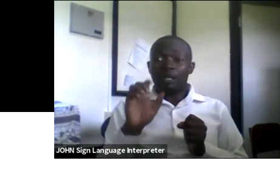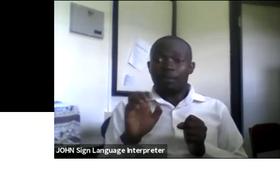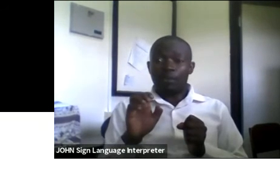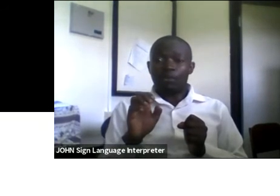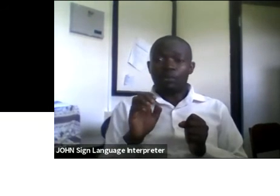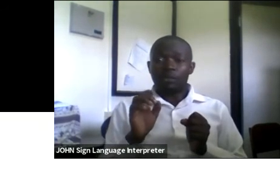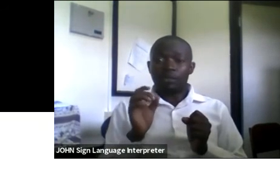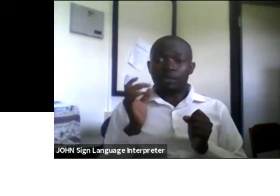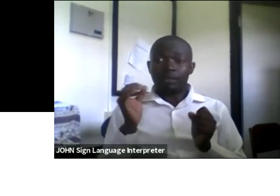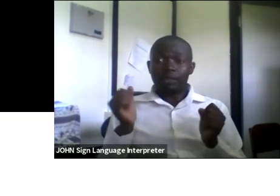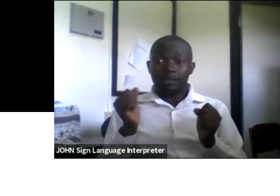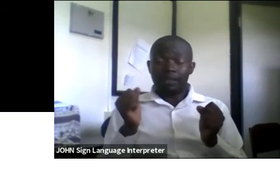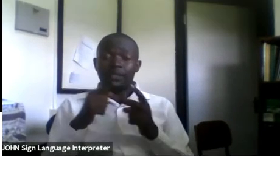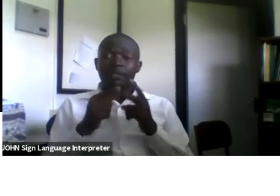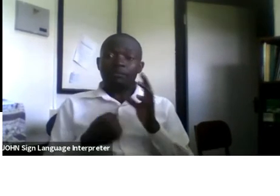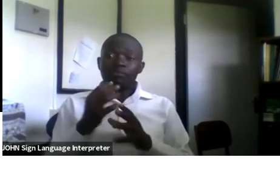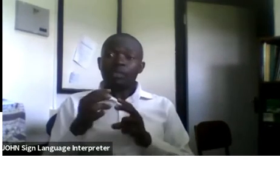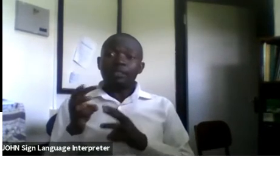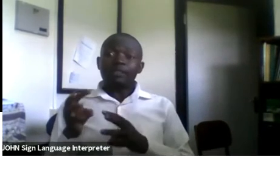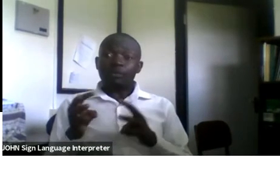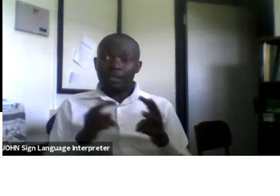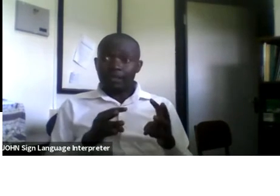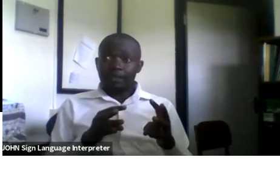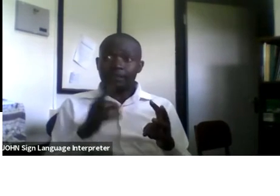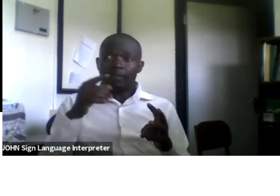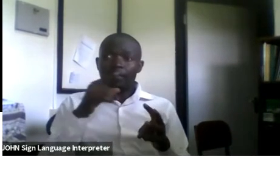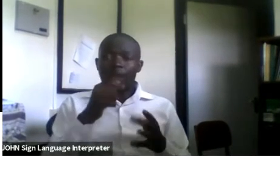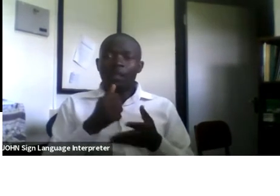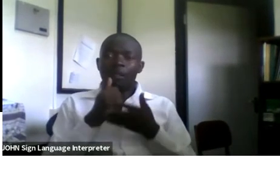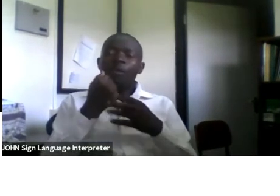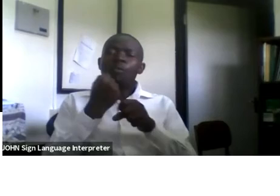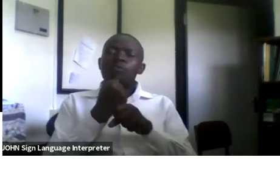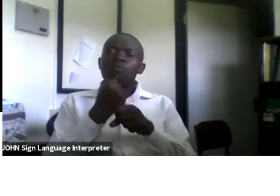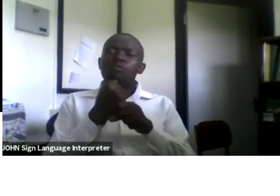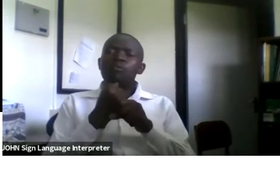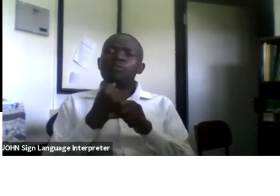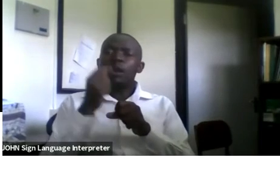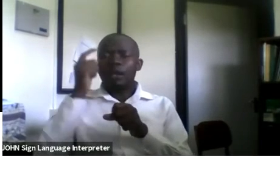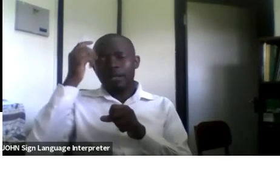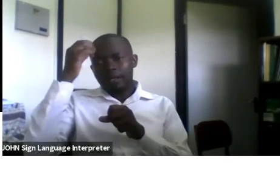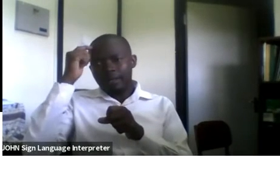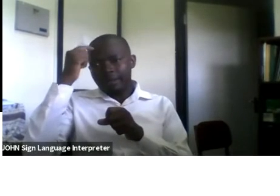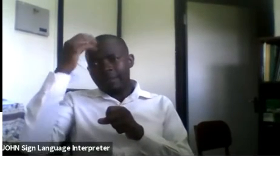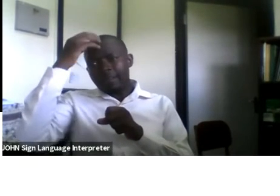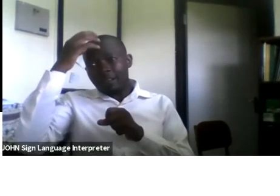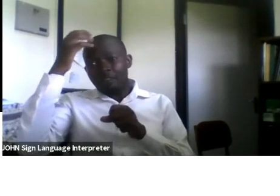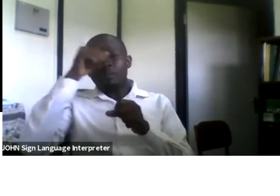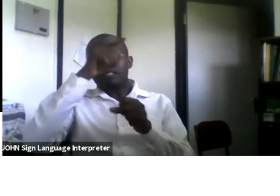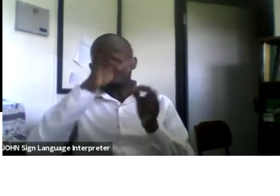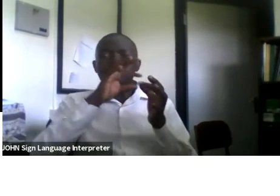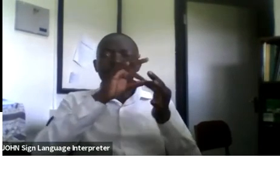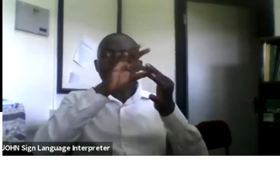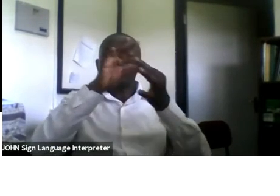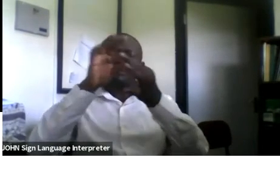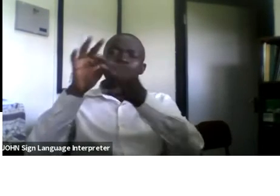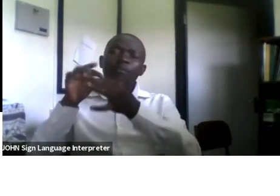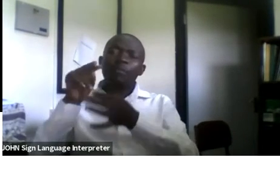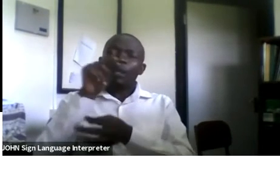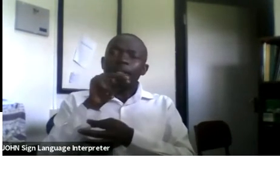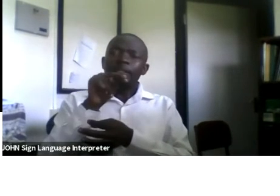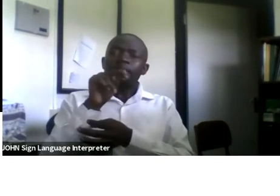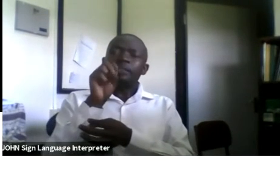strategy, where you say work with the local governments, not even with national governments, work with the or state government